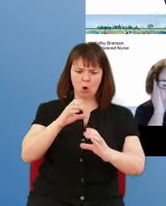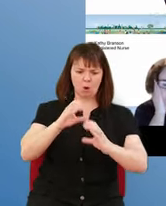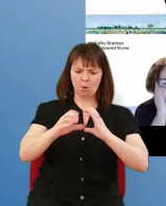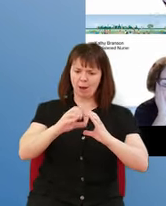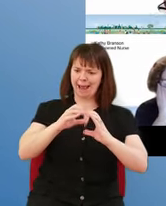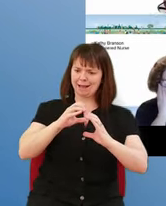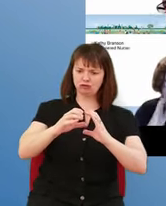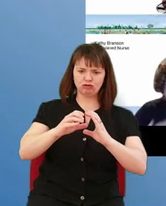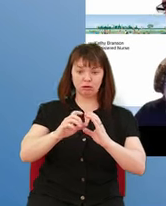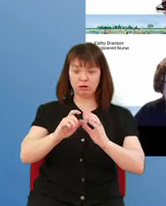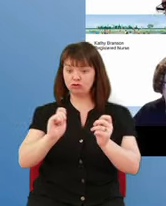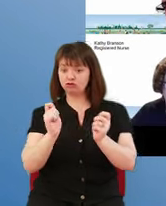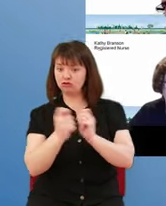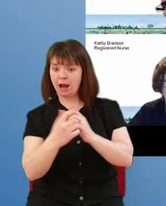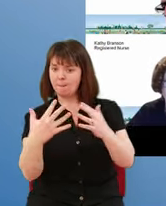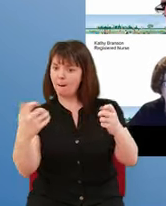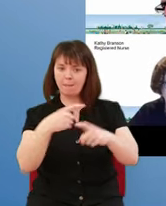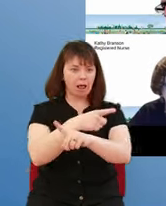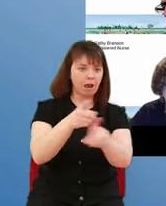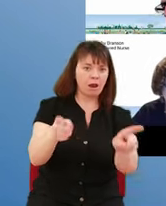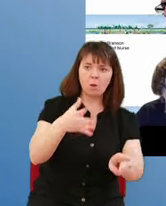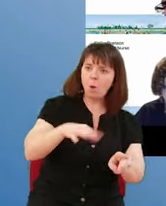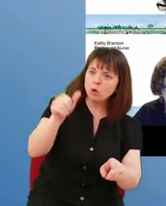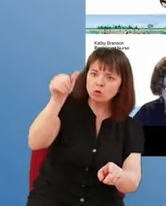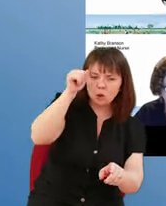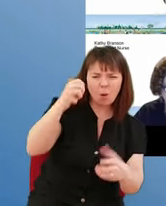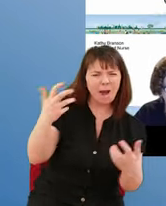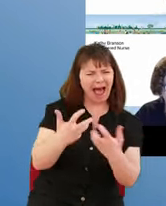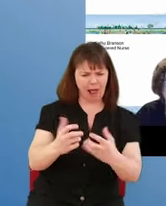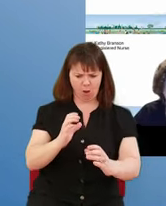place, how it impinges on their personal care.